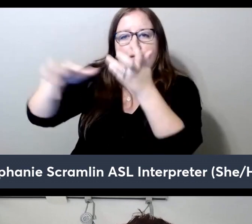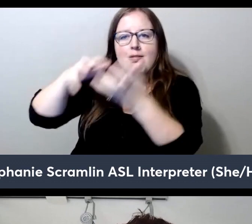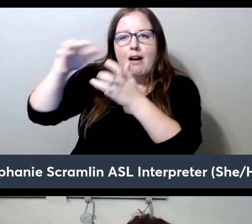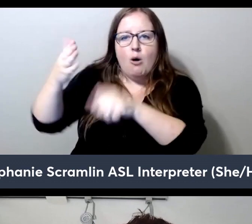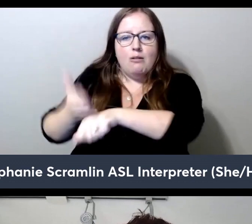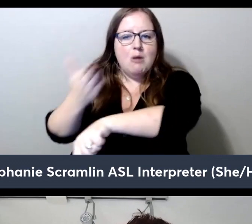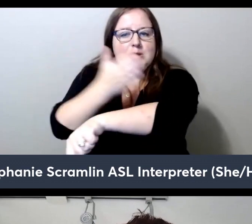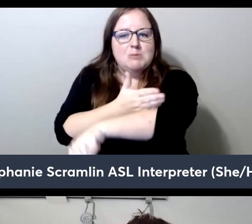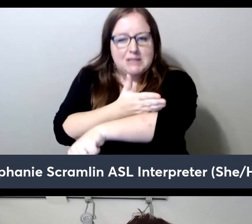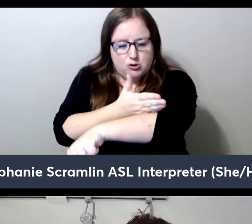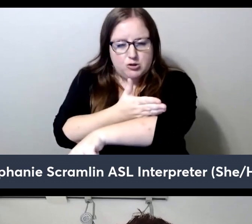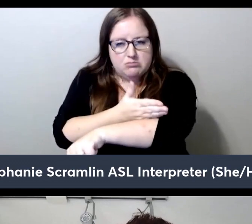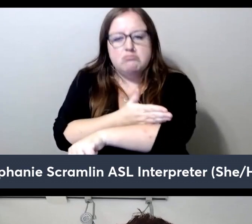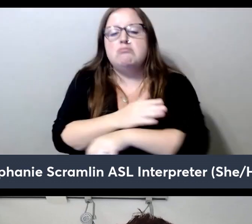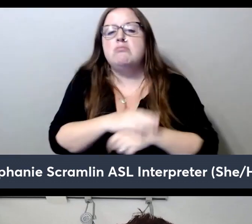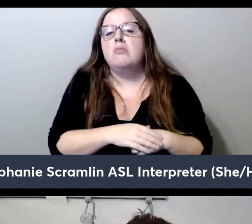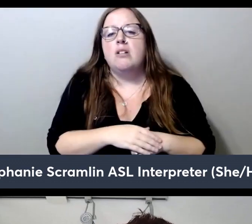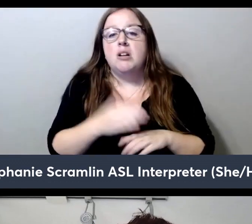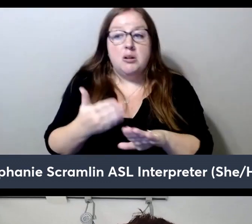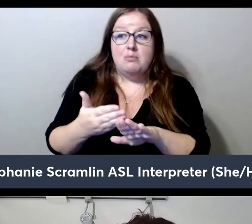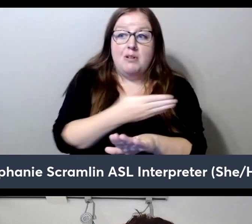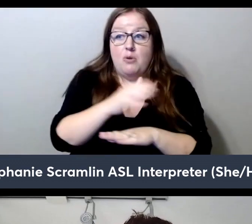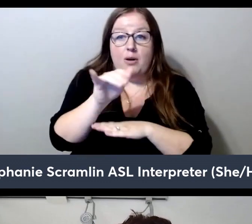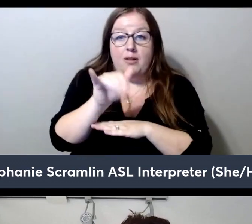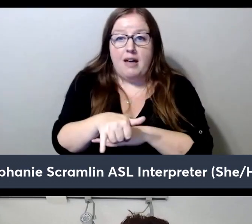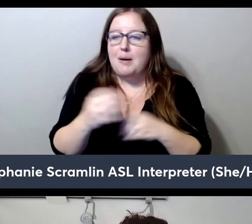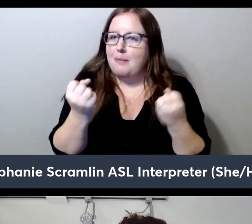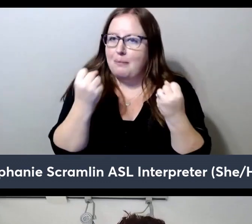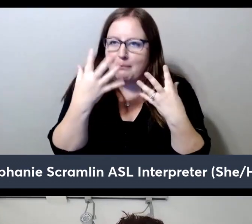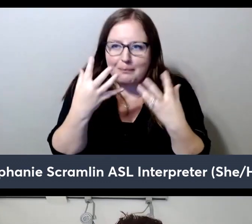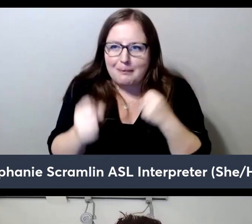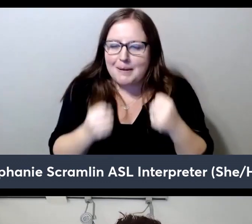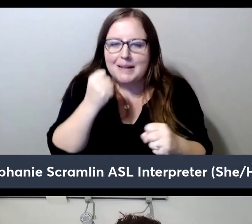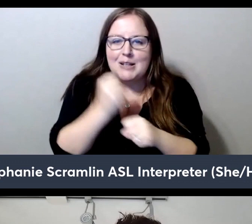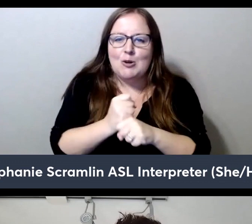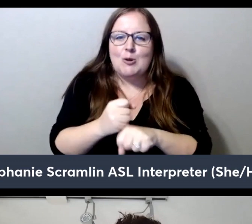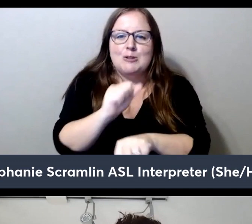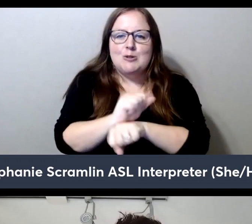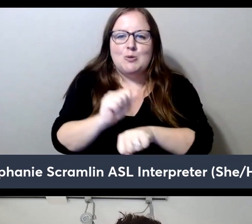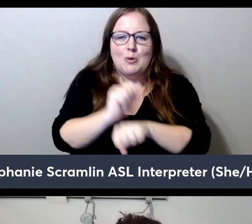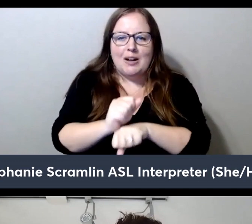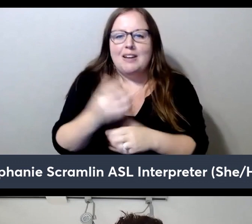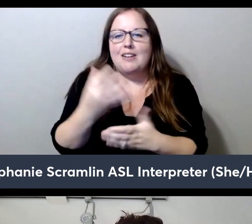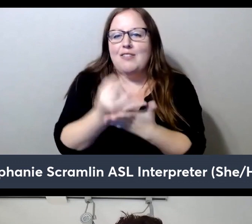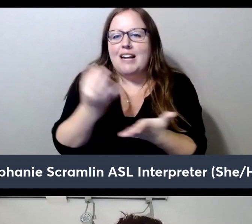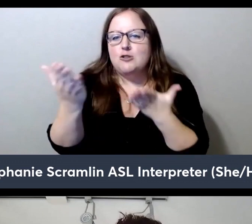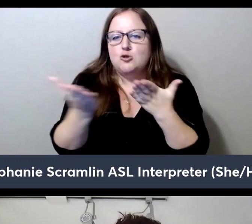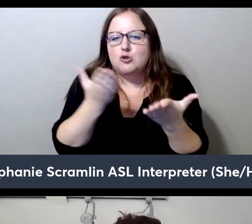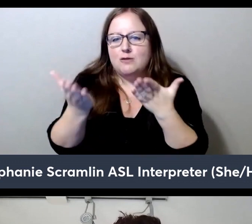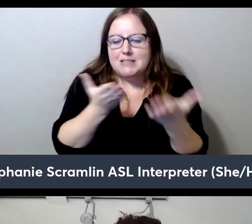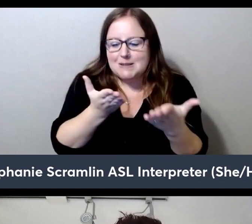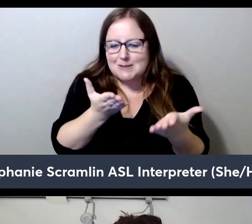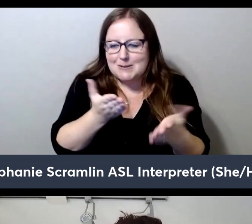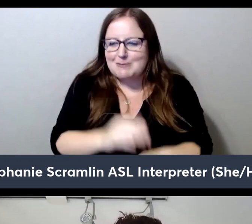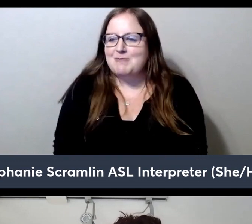space. And prior to that, I've spent many, many, many years working in the financial services industry.